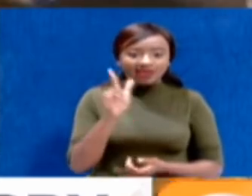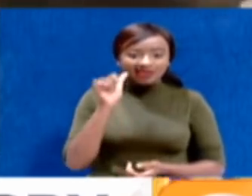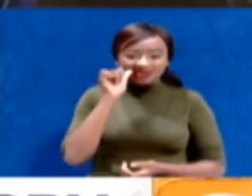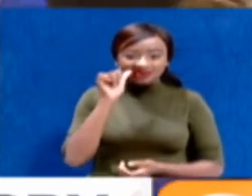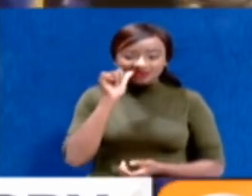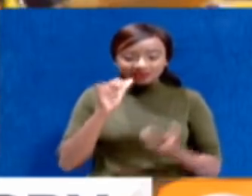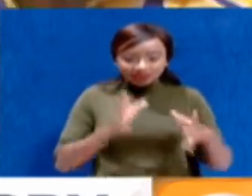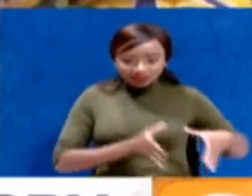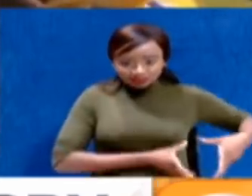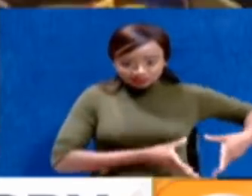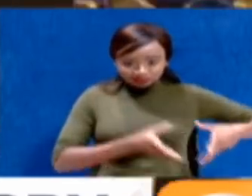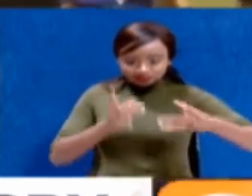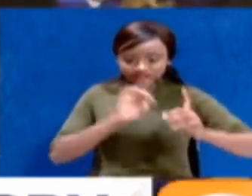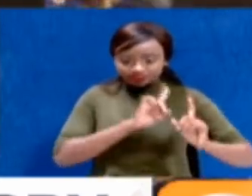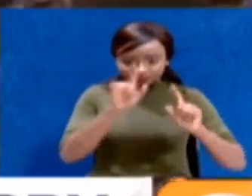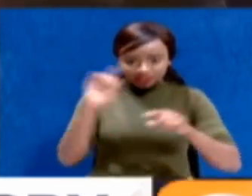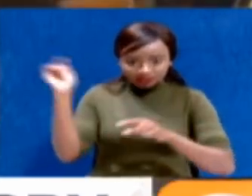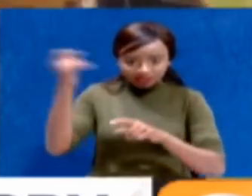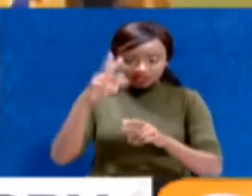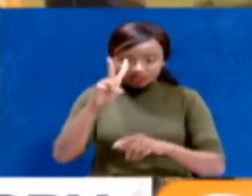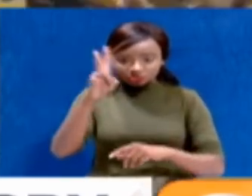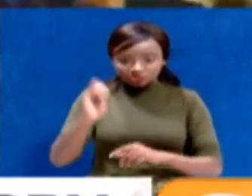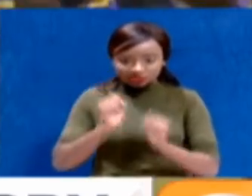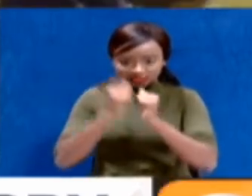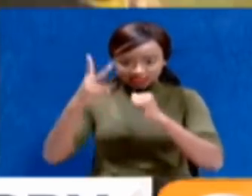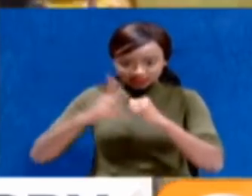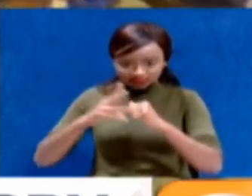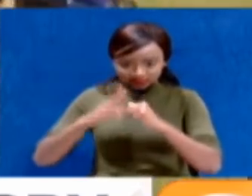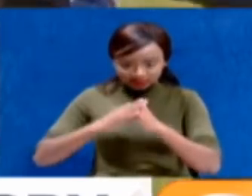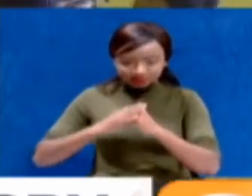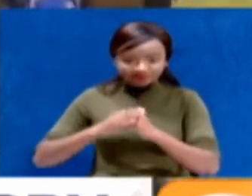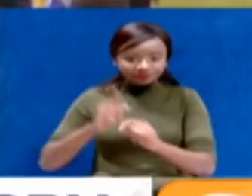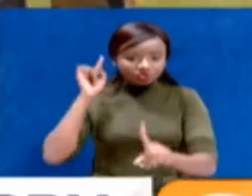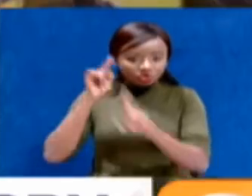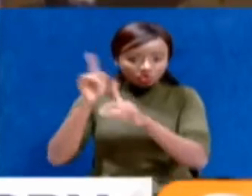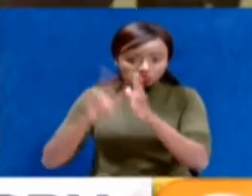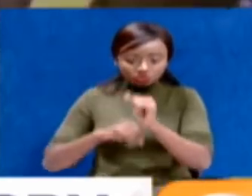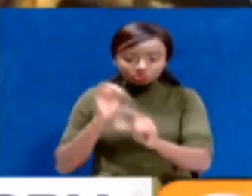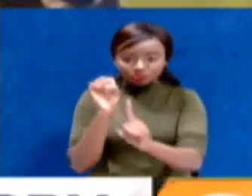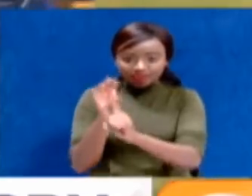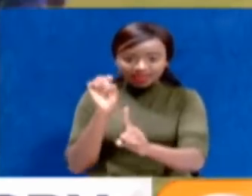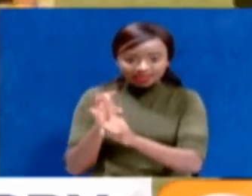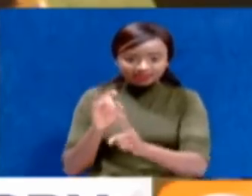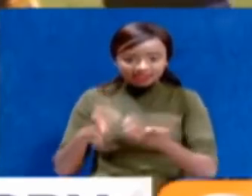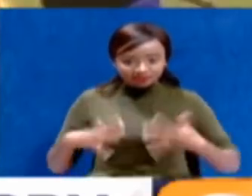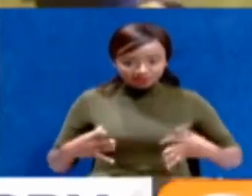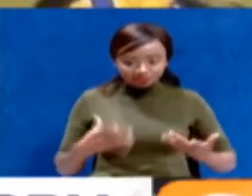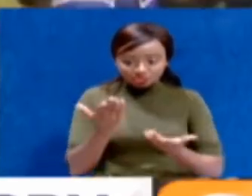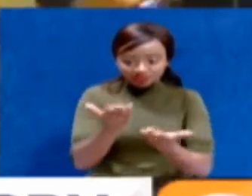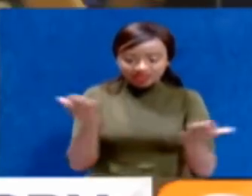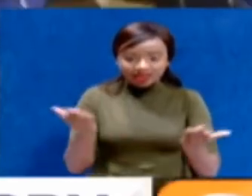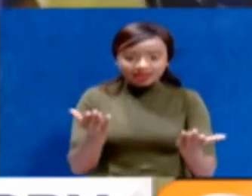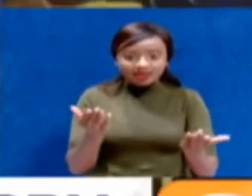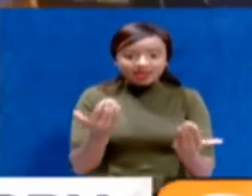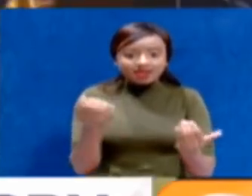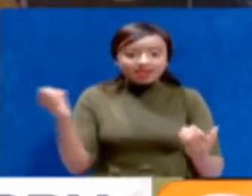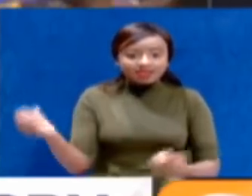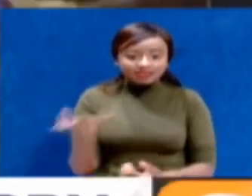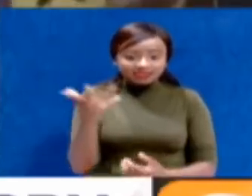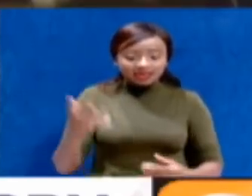and Irish Lions, visited Kenya in 2019 as part of a rugby mentorship trip in the informal settlement.